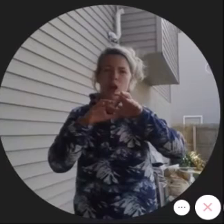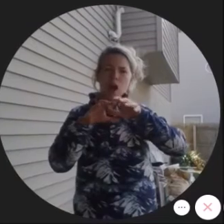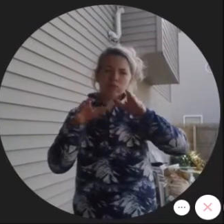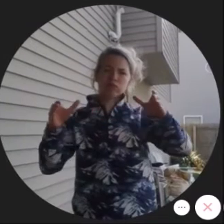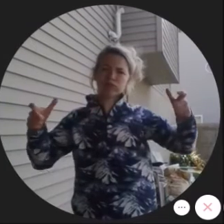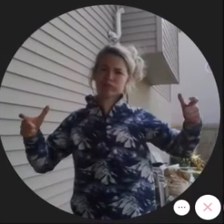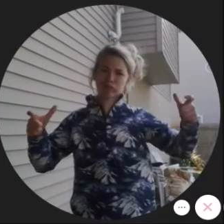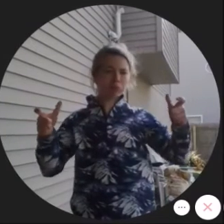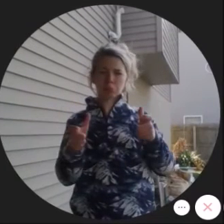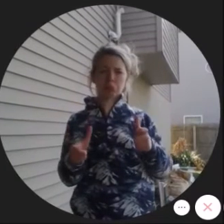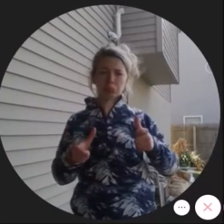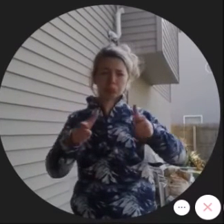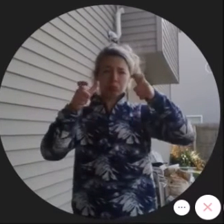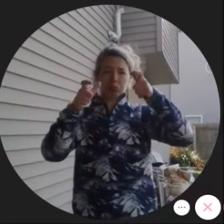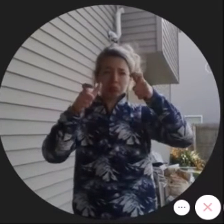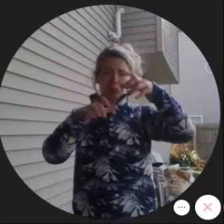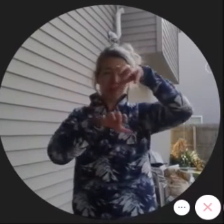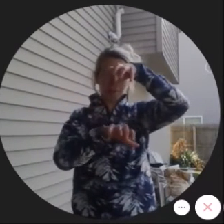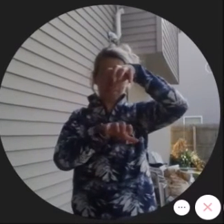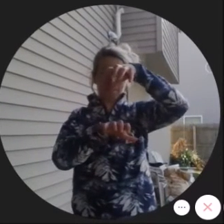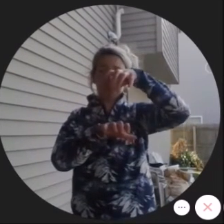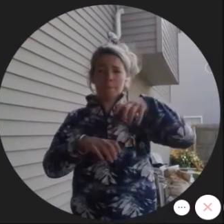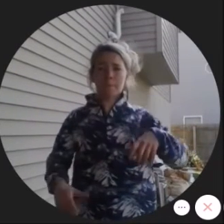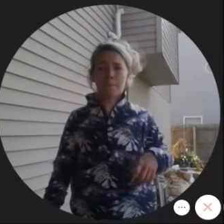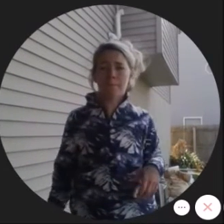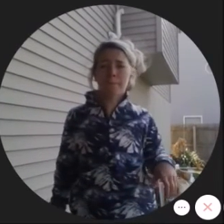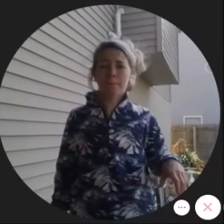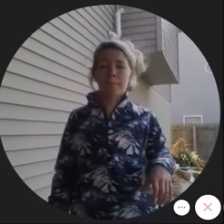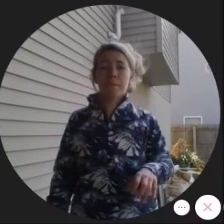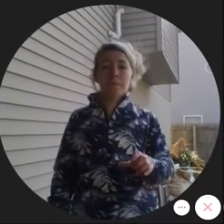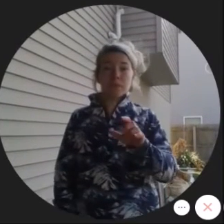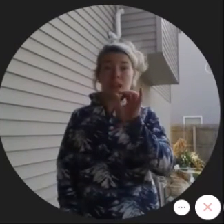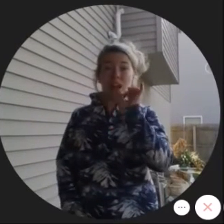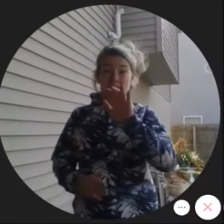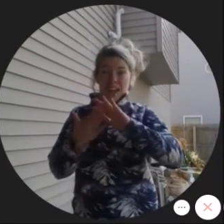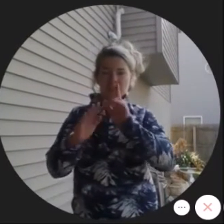It's usually a very small house that's very narrow.